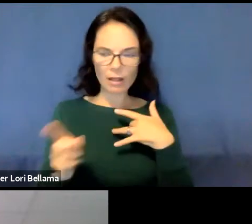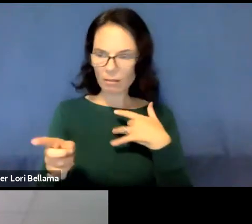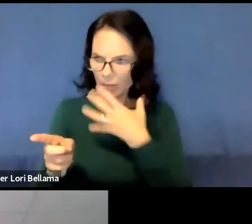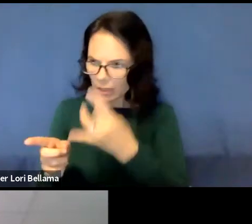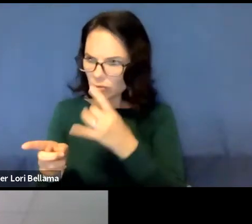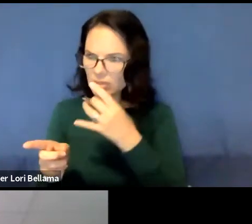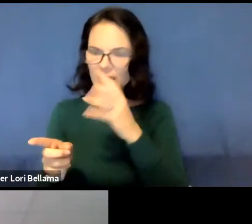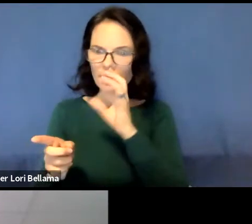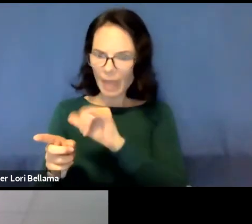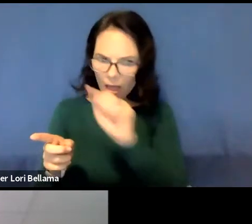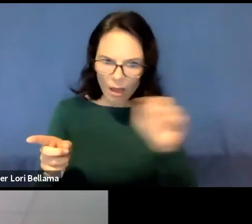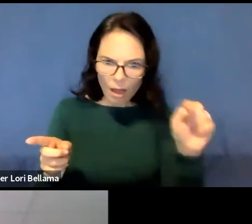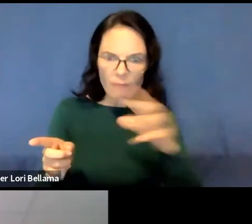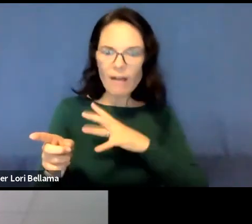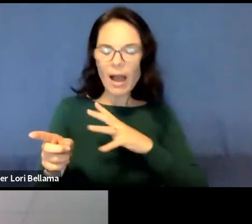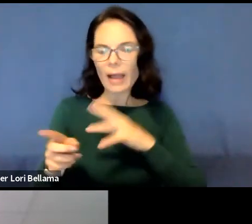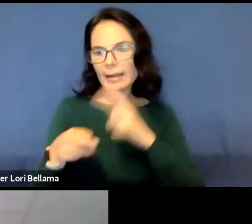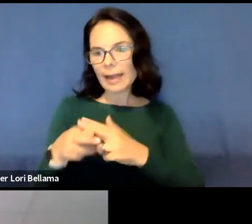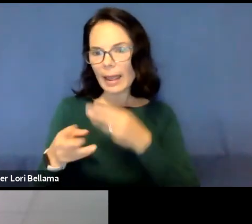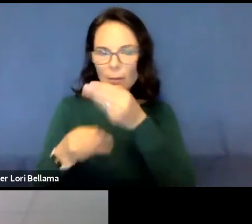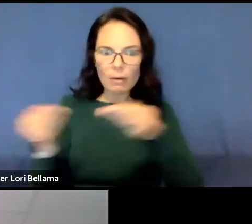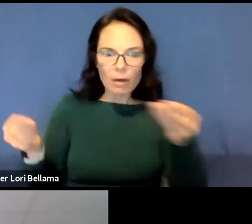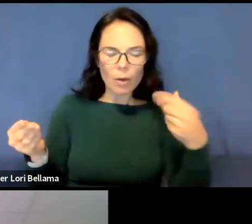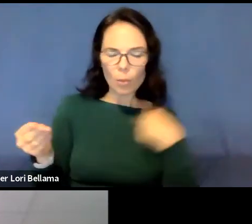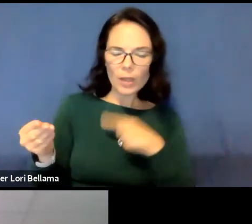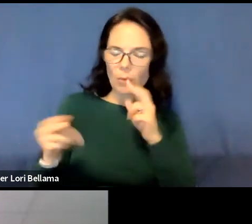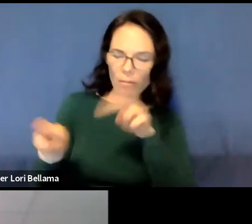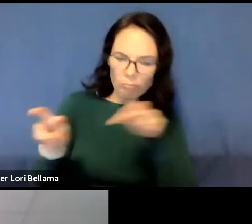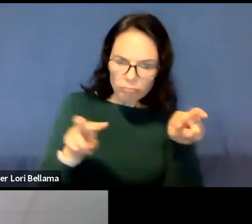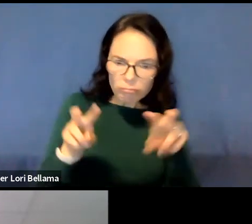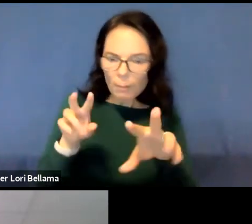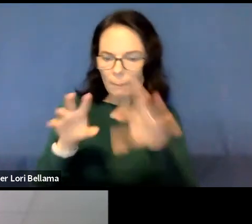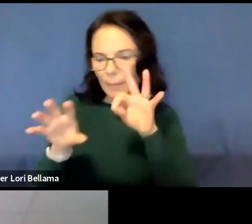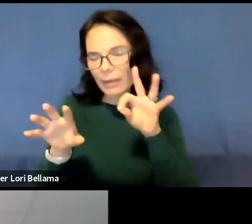put your name in and we'll make the selection.